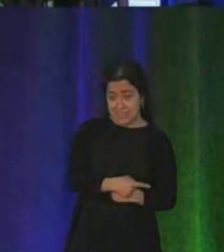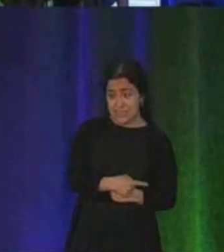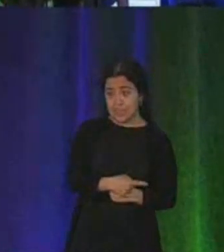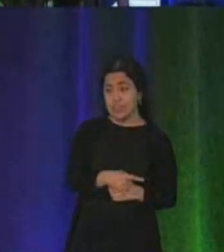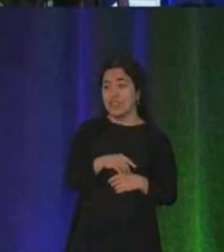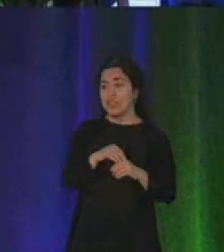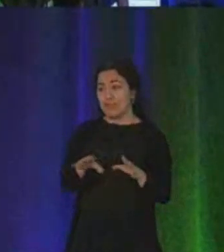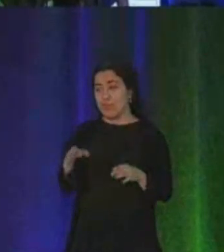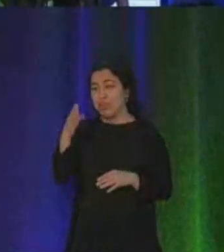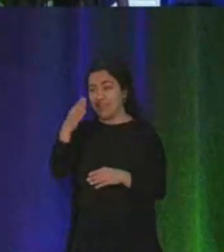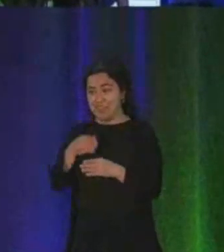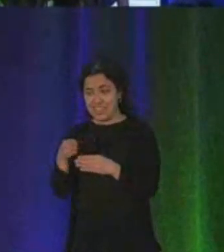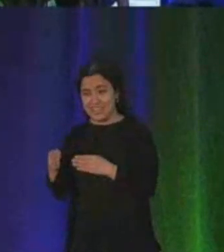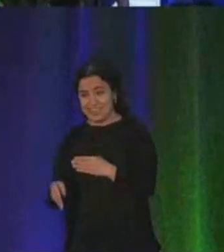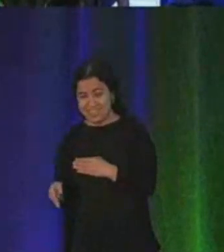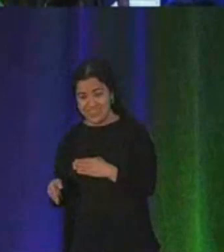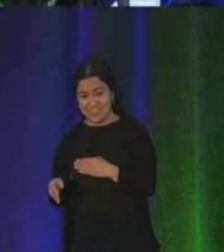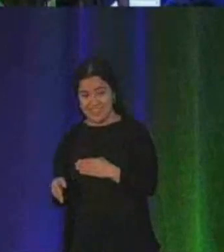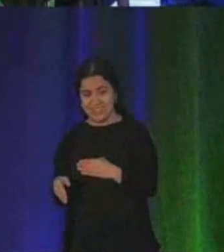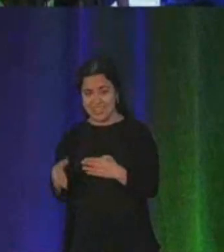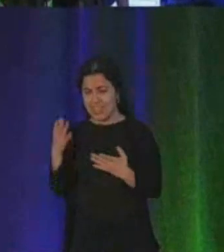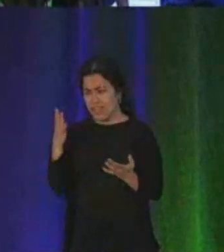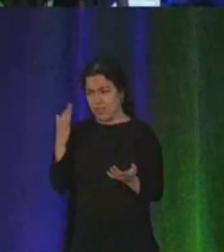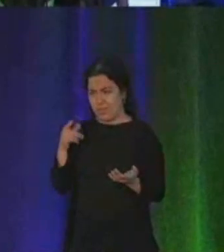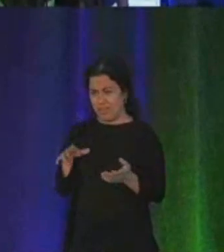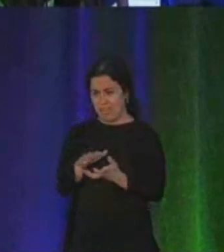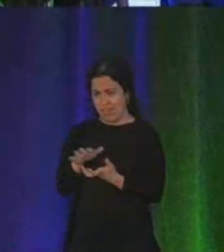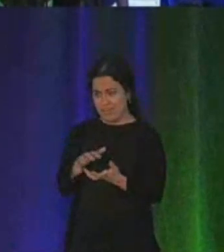end. I still don't know why you guys are laughing.